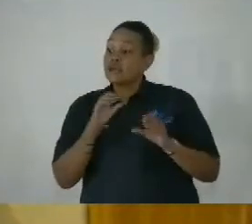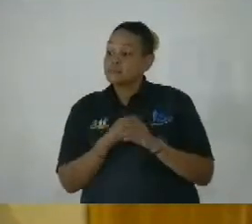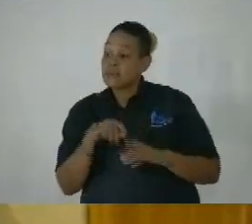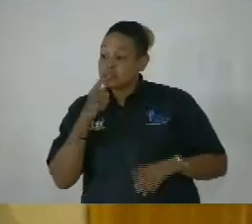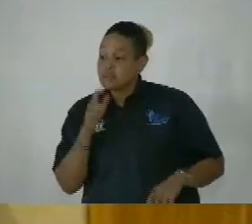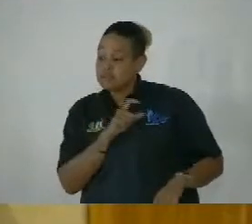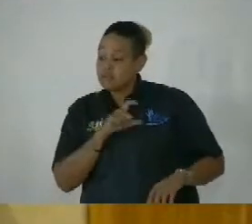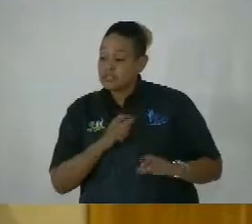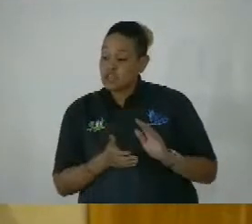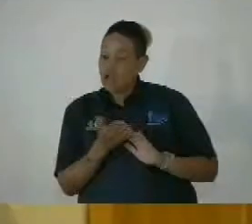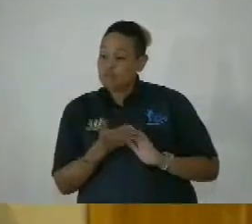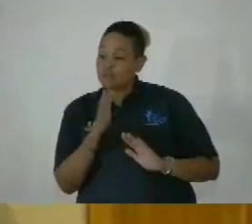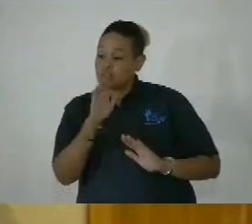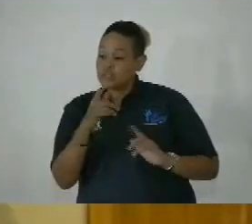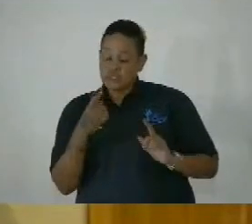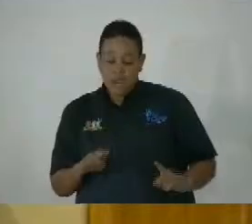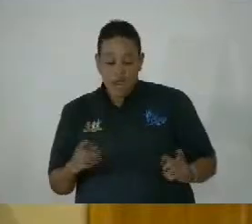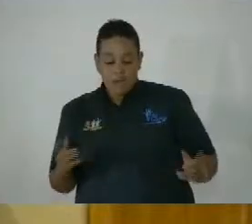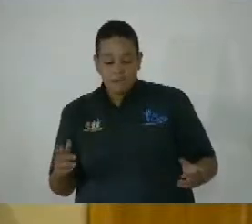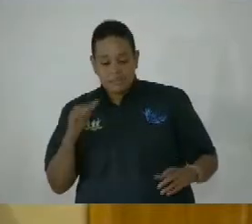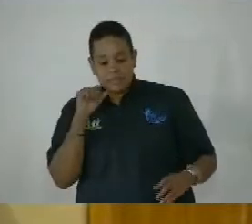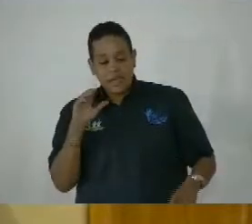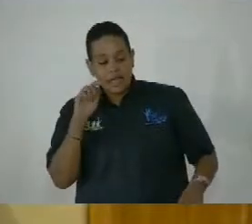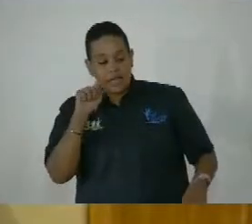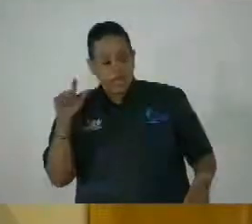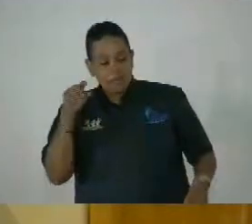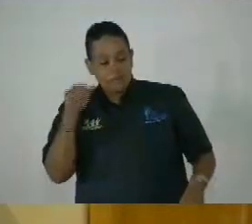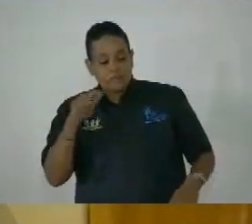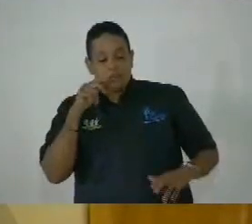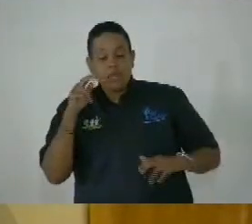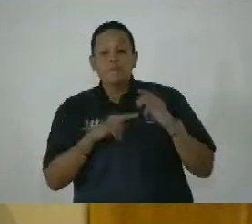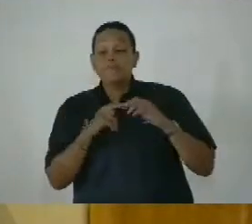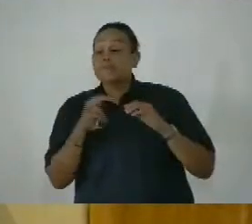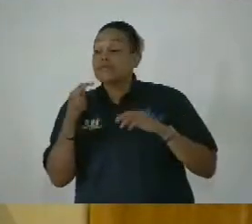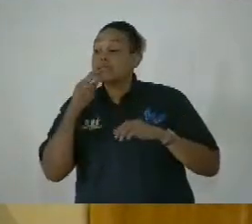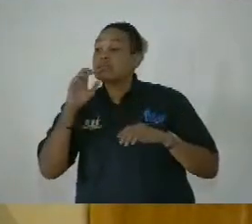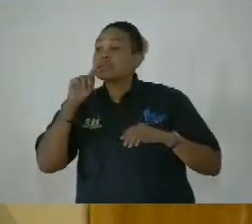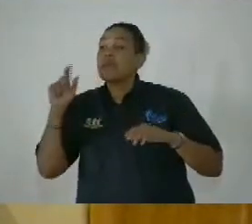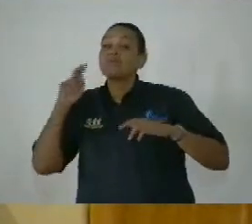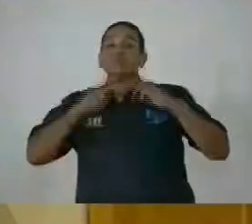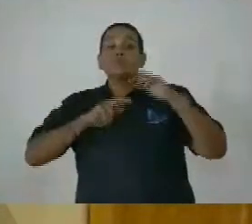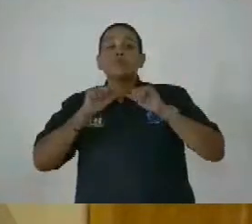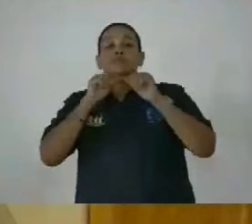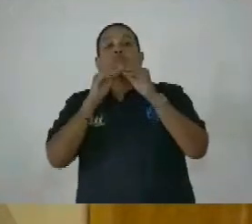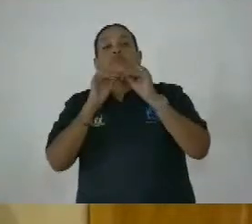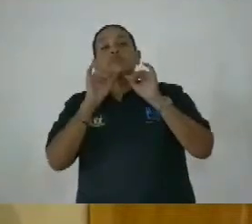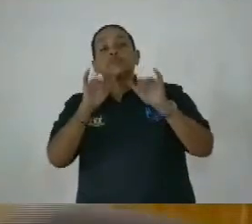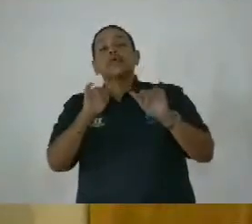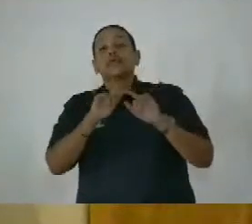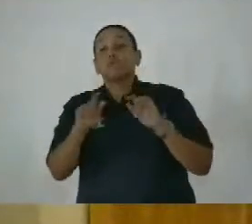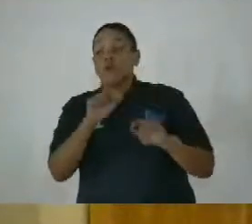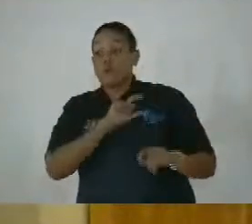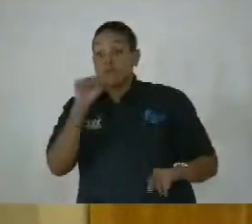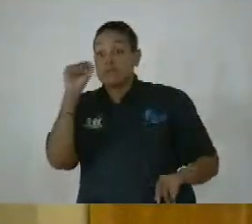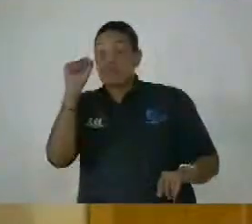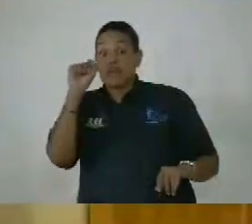police operation. It's not a capital expense. A building is capital. You build, maintain, and it stays there. A police